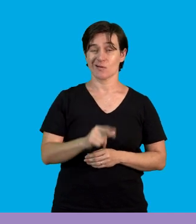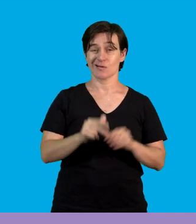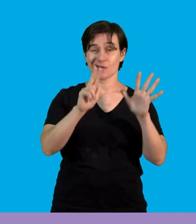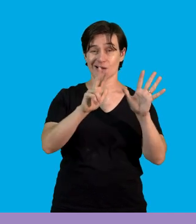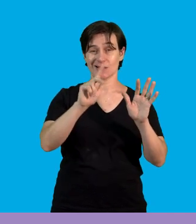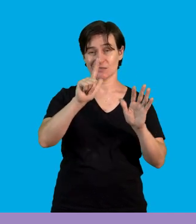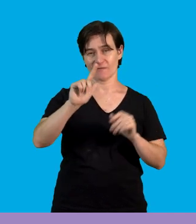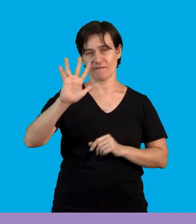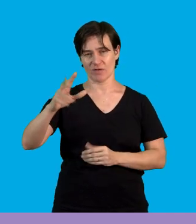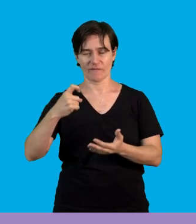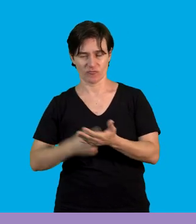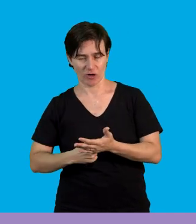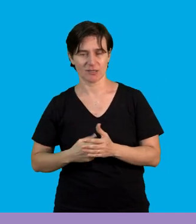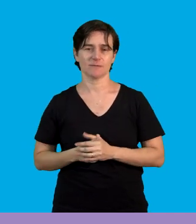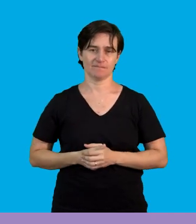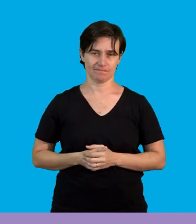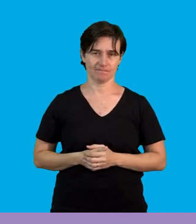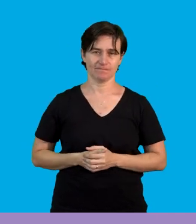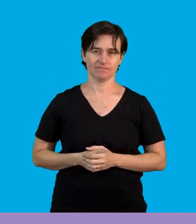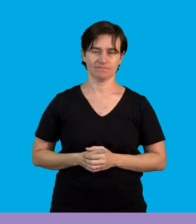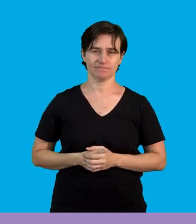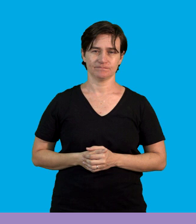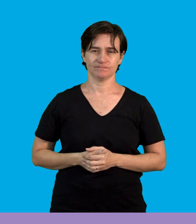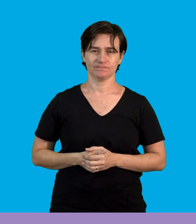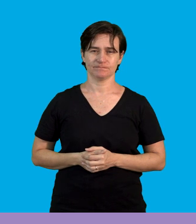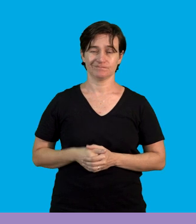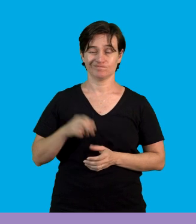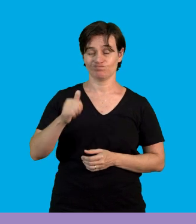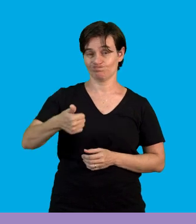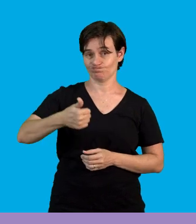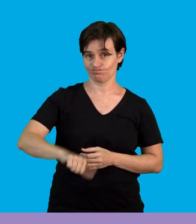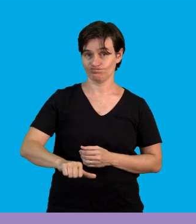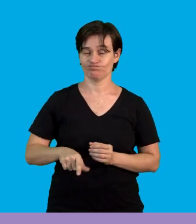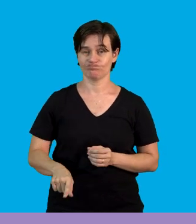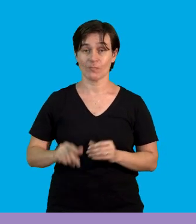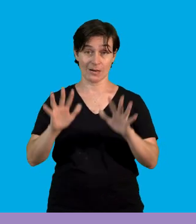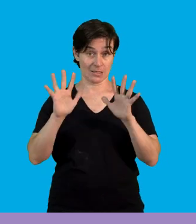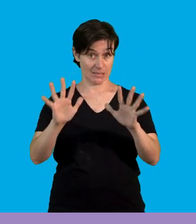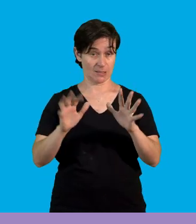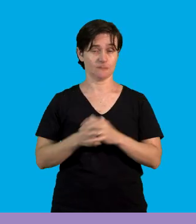us 875 rands. Let's do the next one,